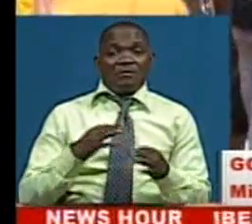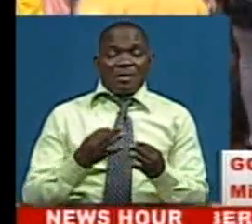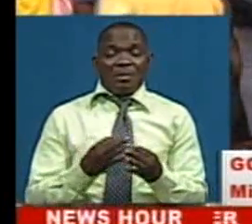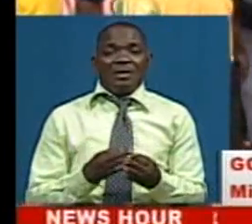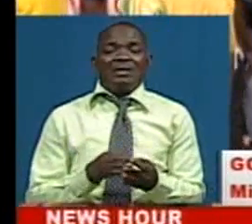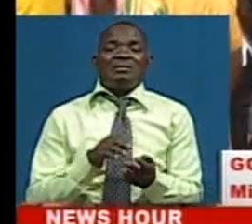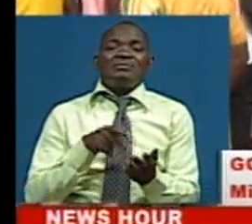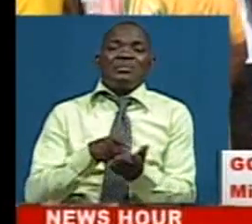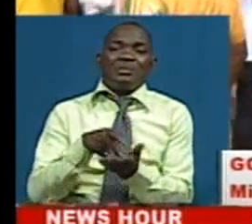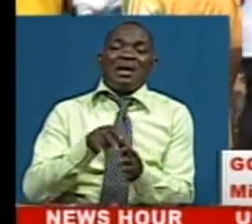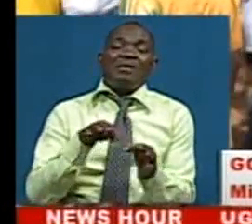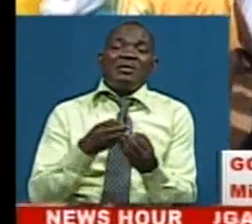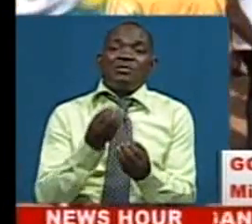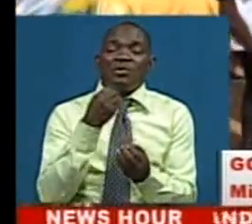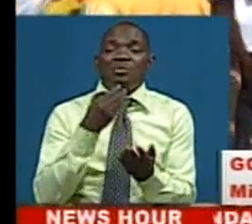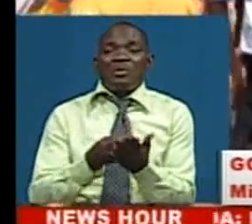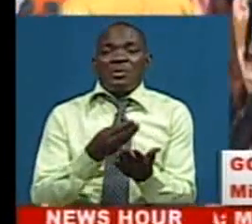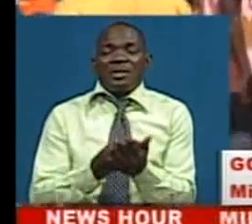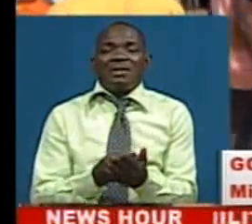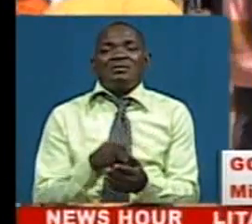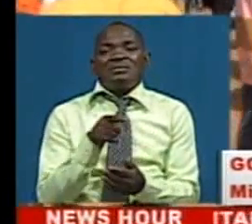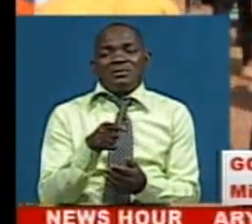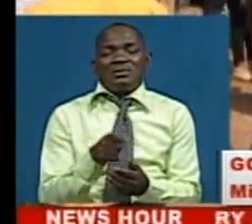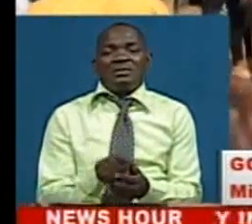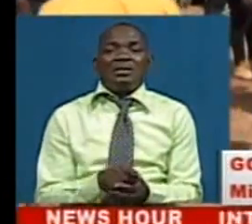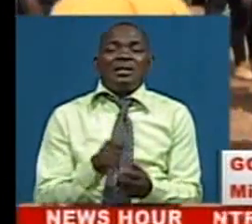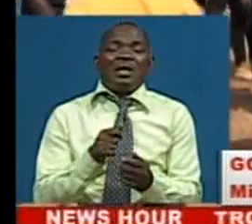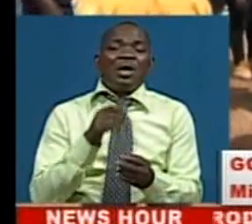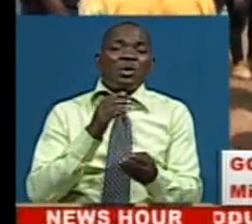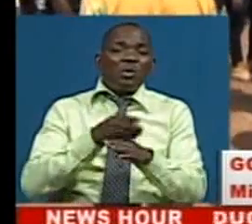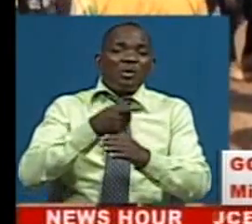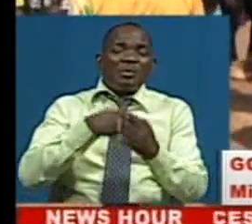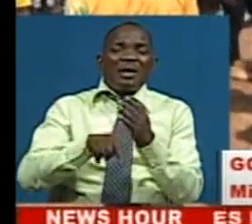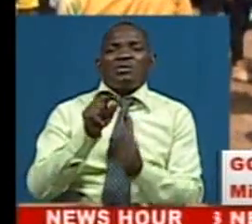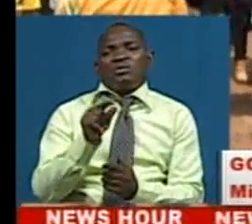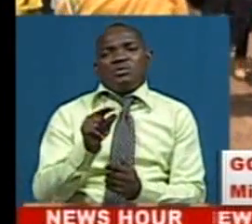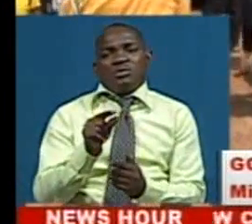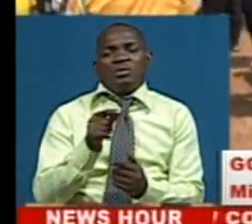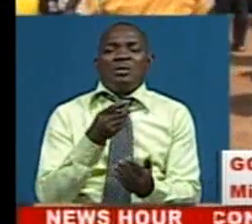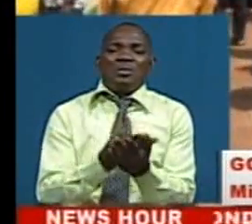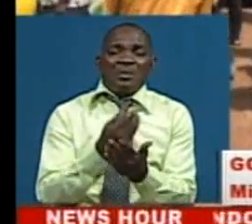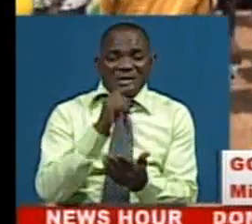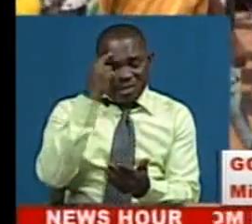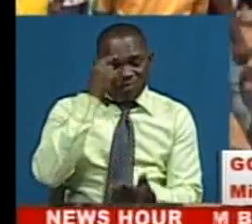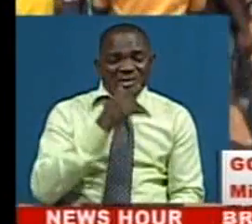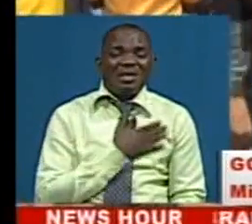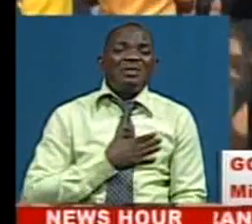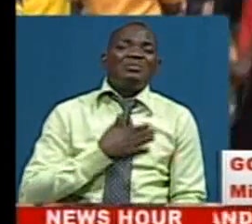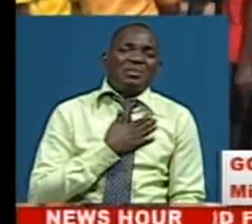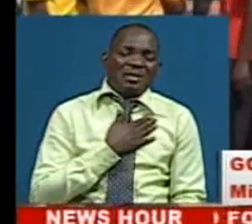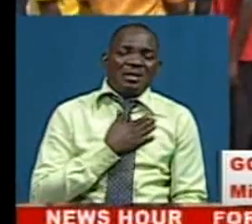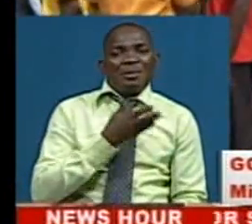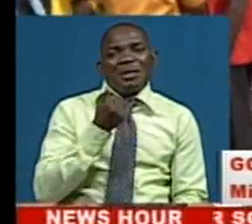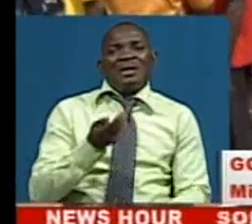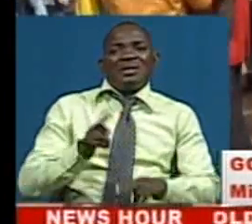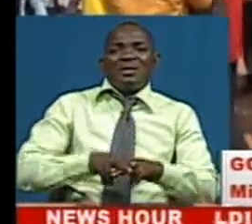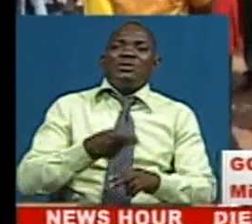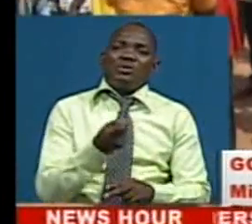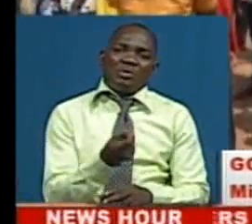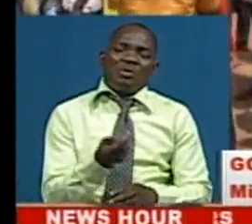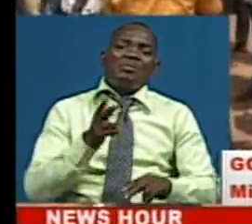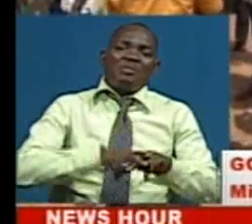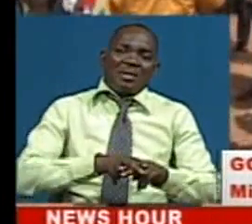The price we receive for our cocoa is too low, and so we appeal to the government to increase it for